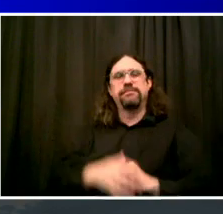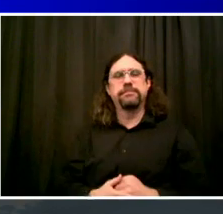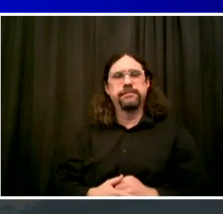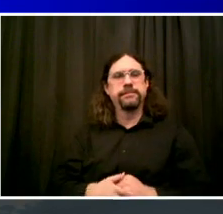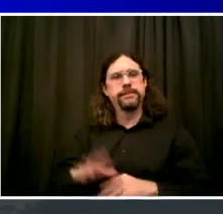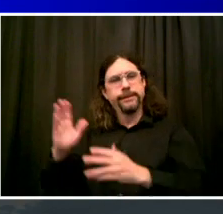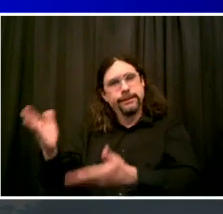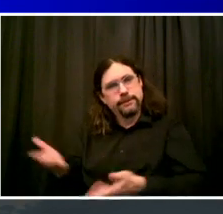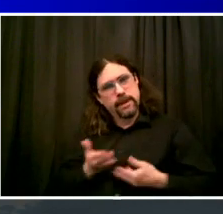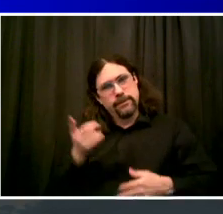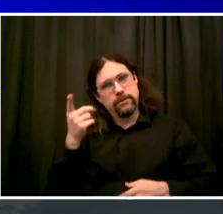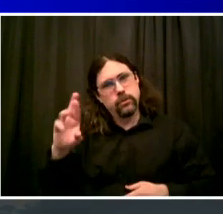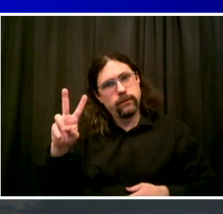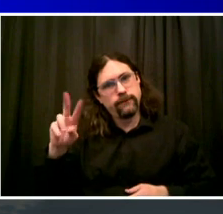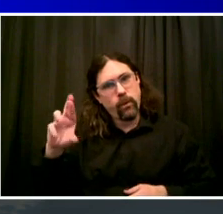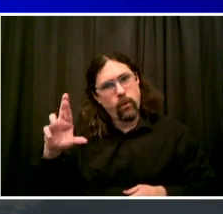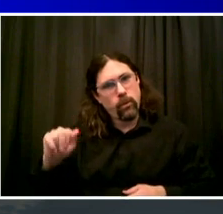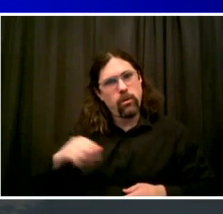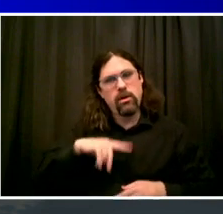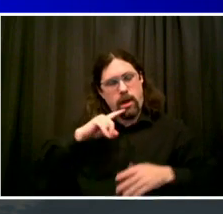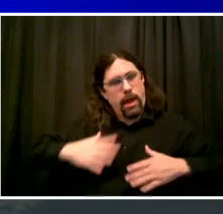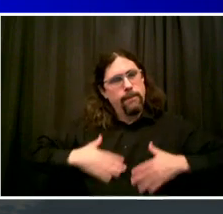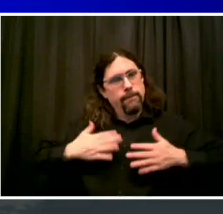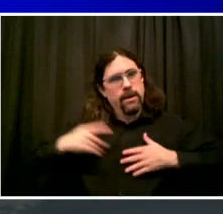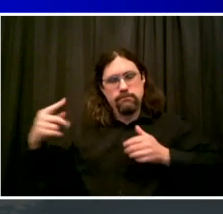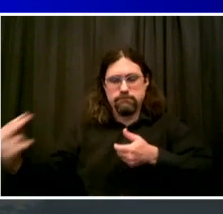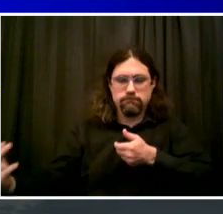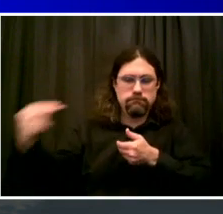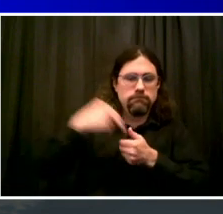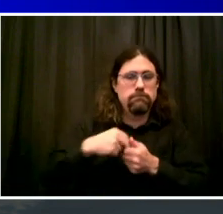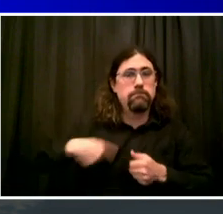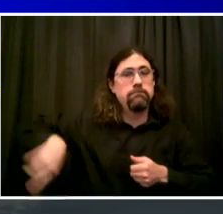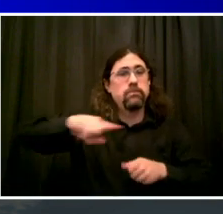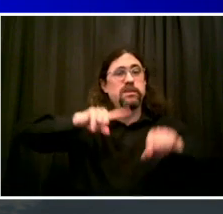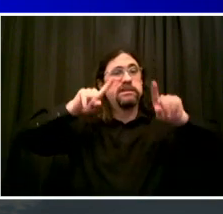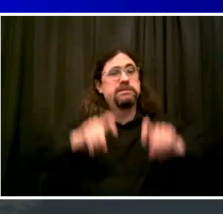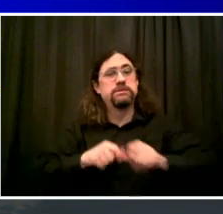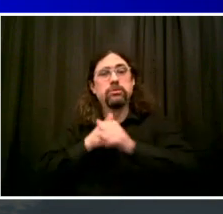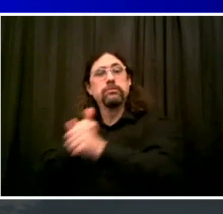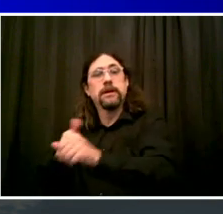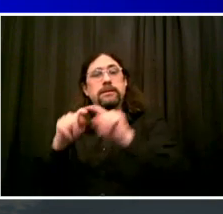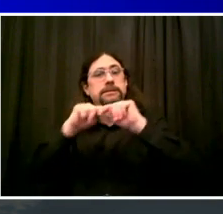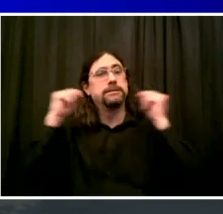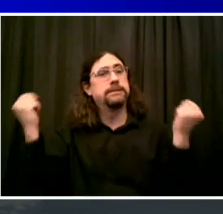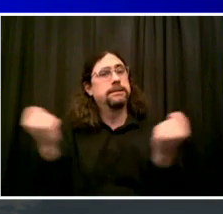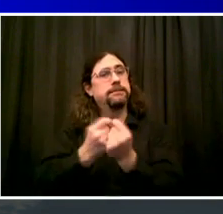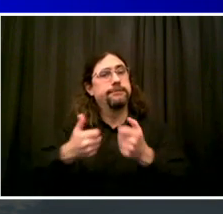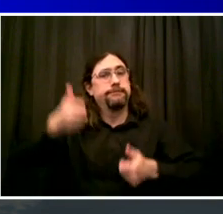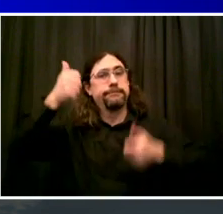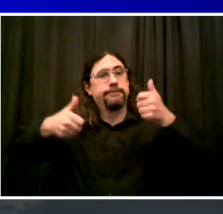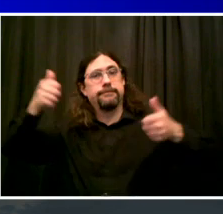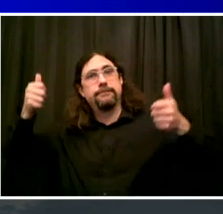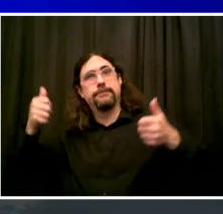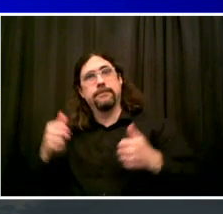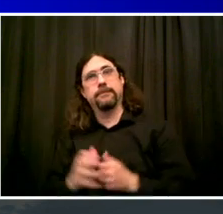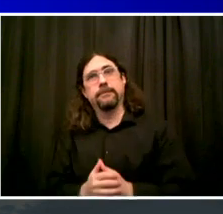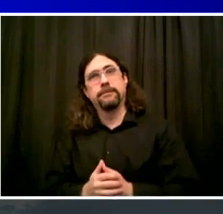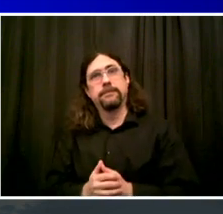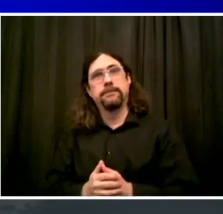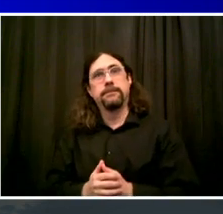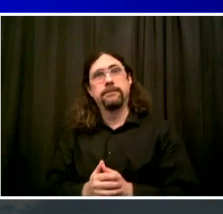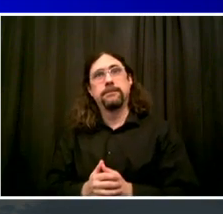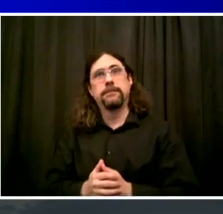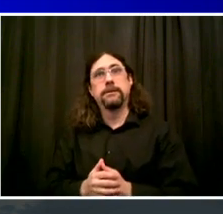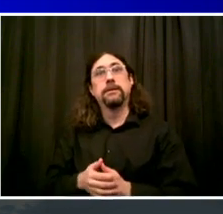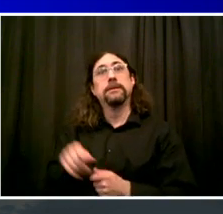Now, the team he will lead, the contact tracers, their job will be to identify each and